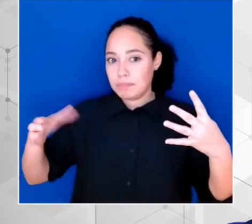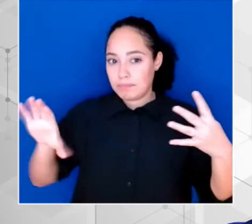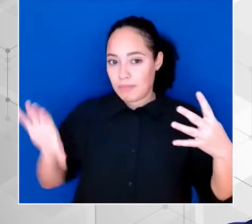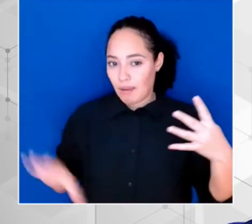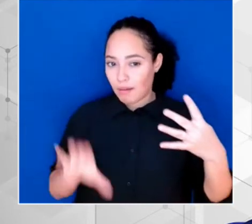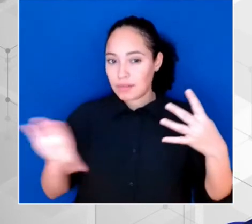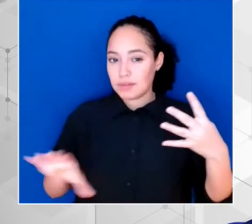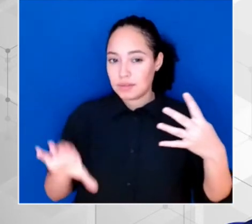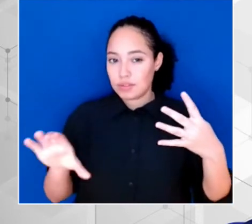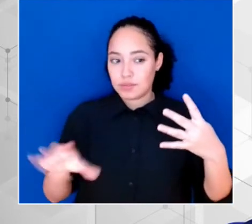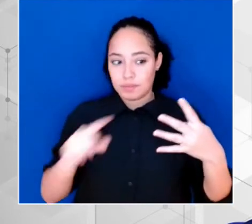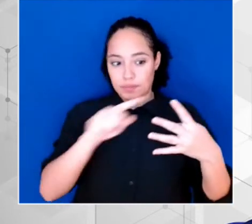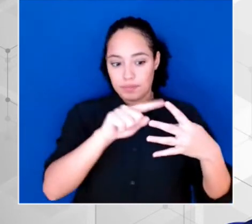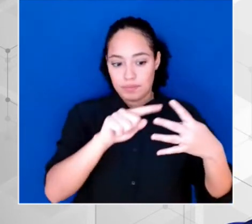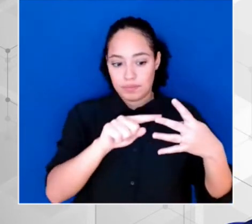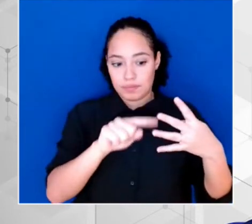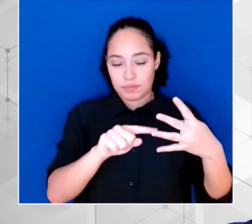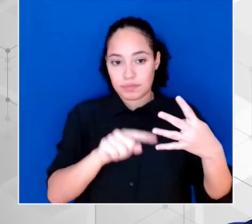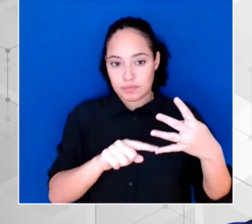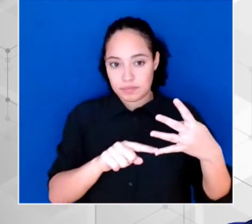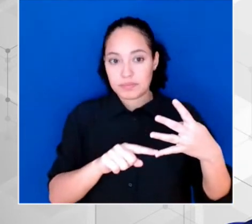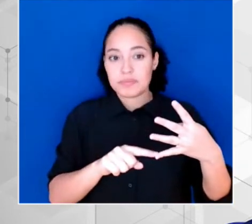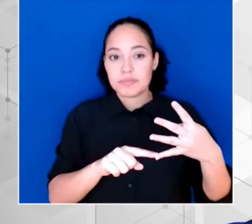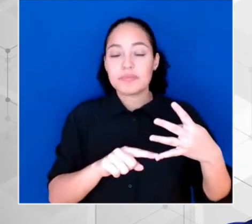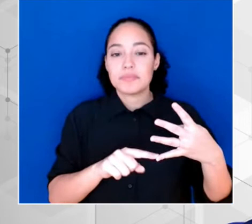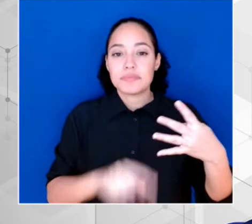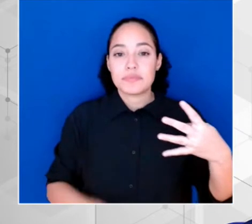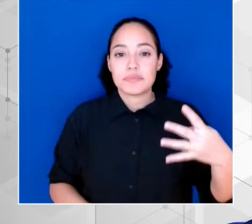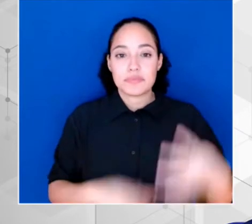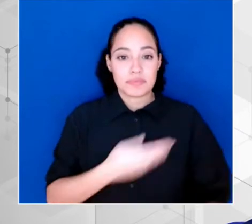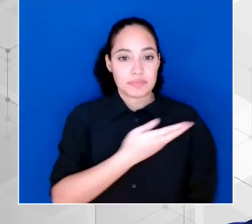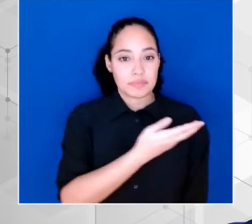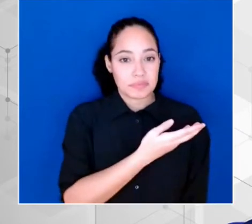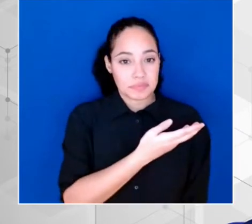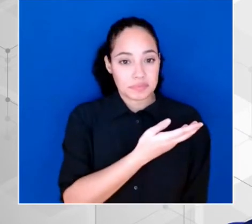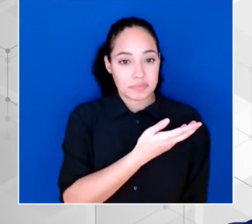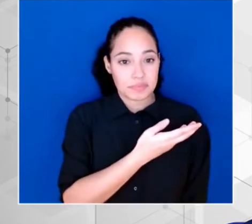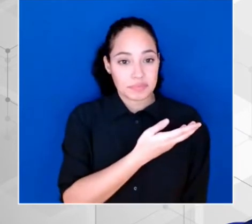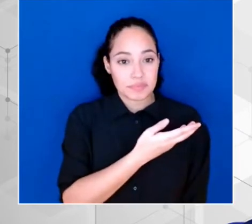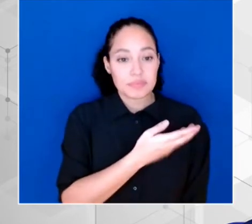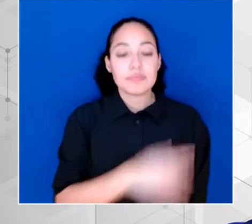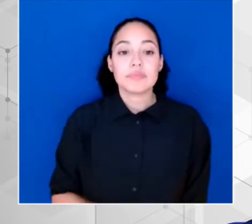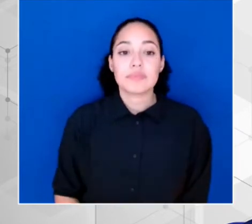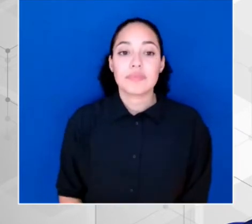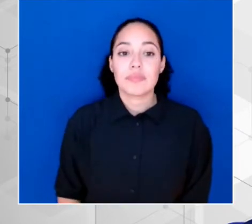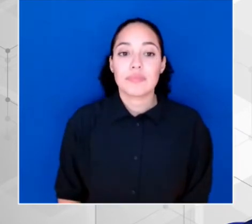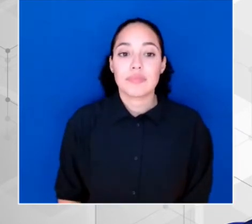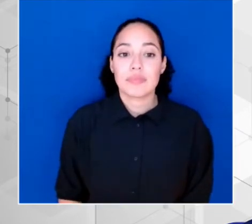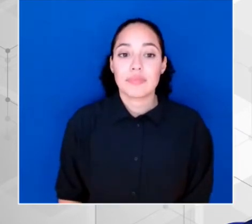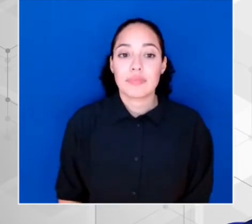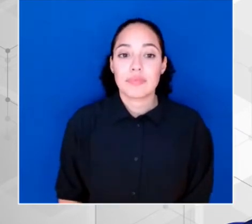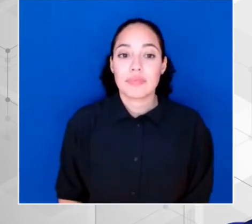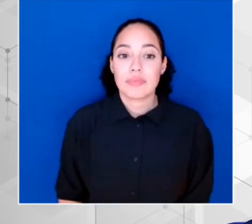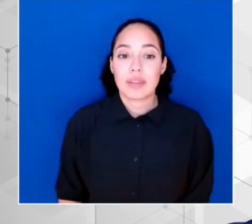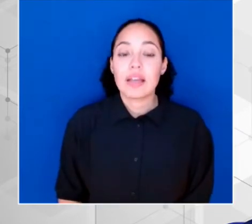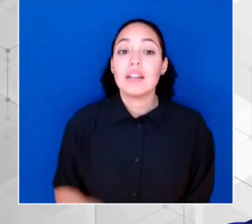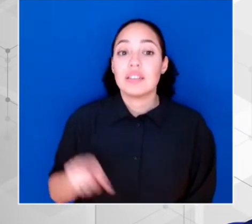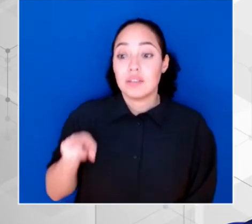Axe, and one for PA11Y. And I'm telling the GitHub action to run those